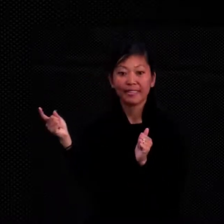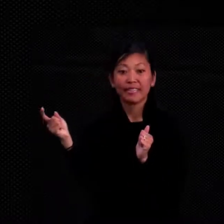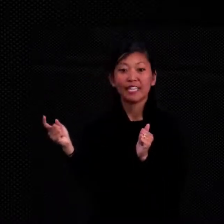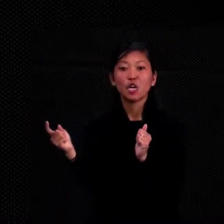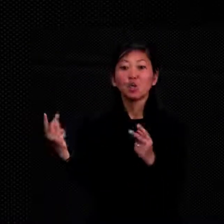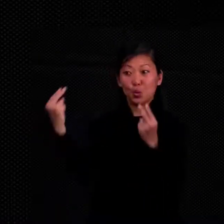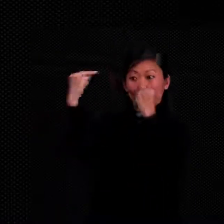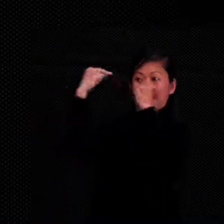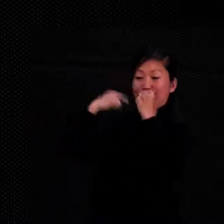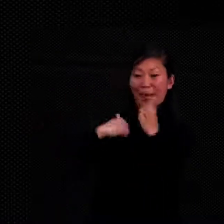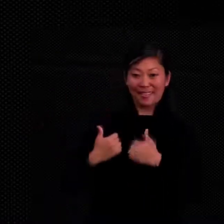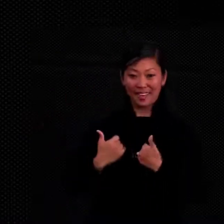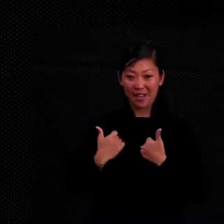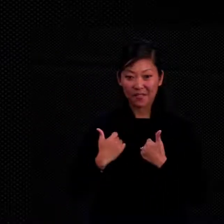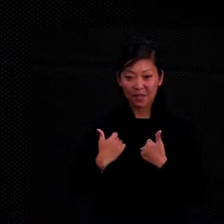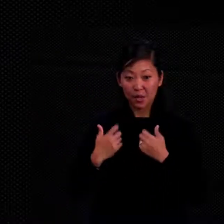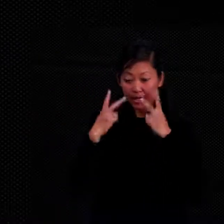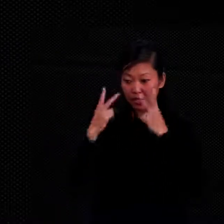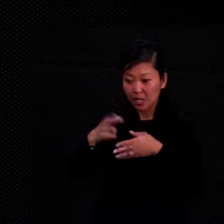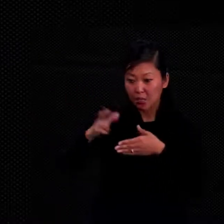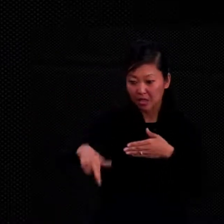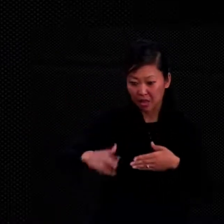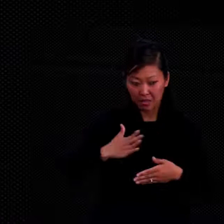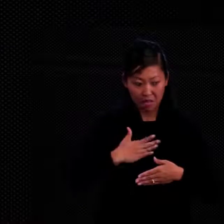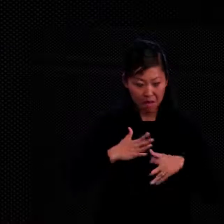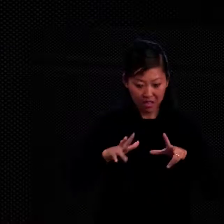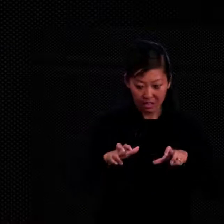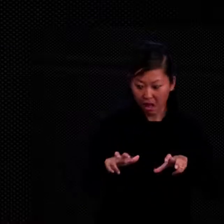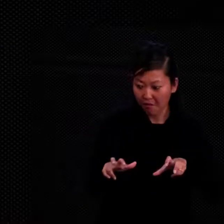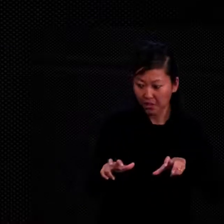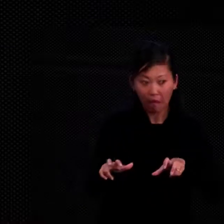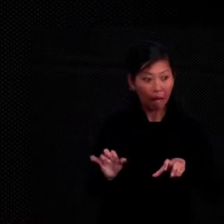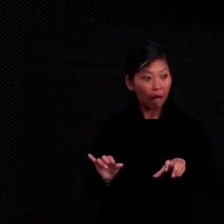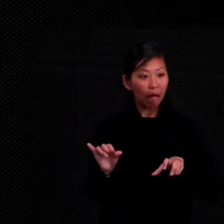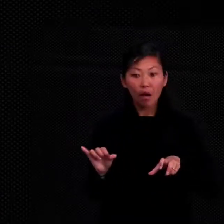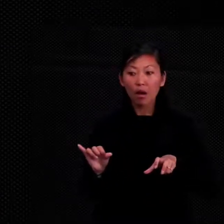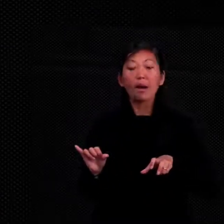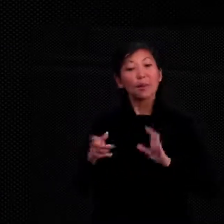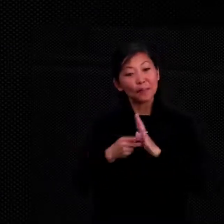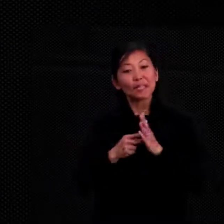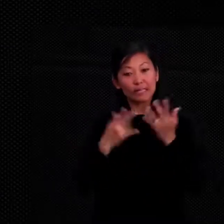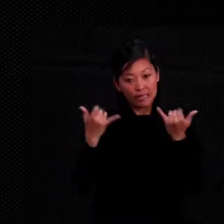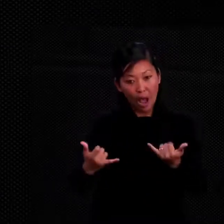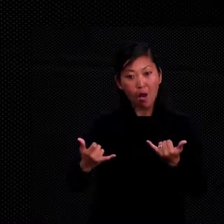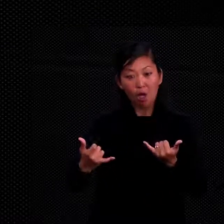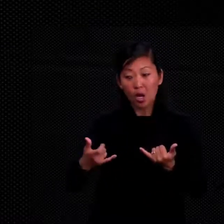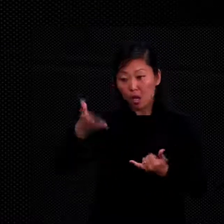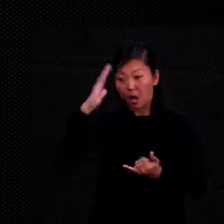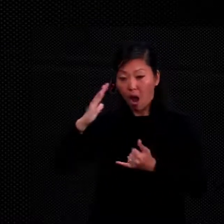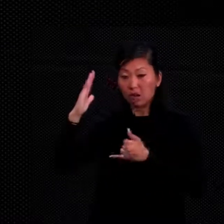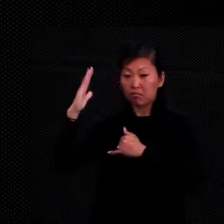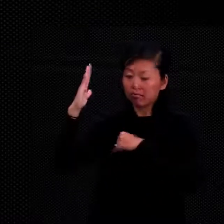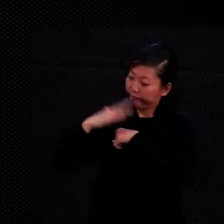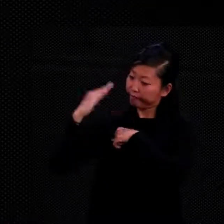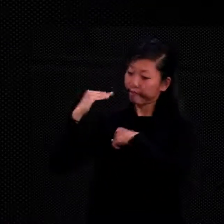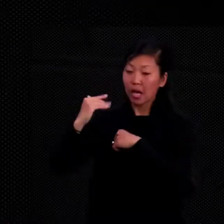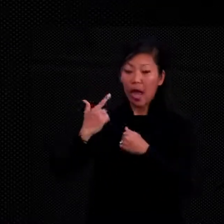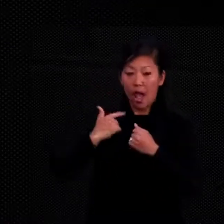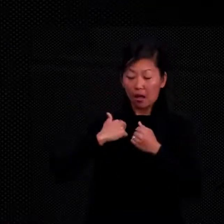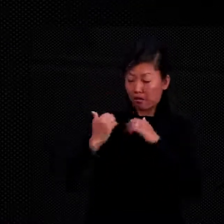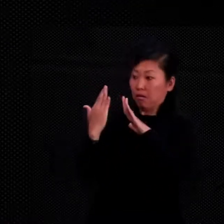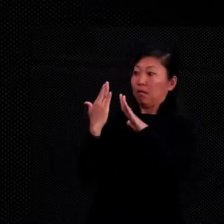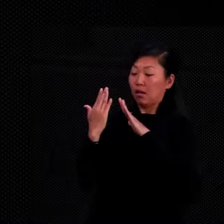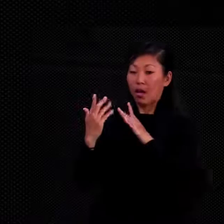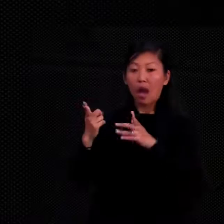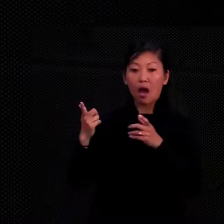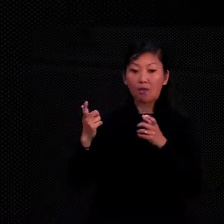very real ramifications, and I'm forced to deal with it because it actually hurts people. Every church in human history